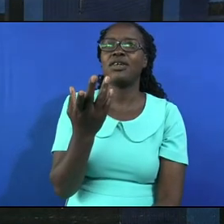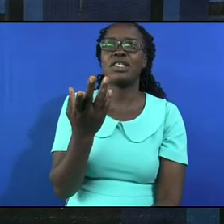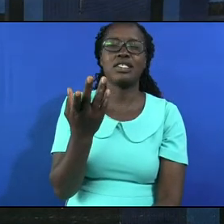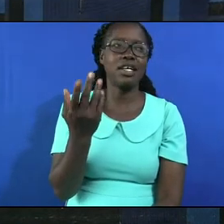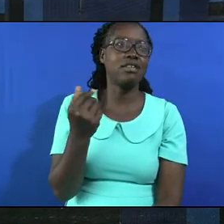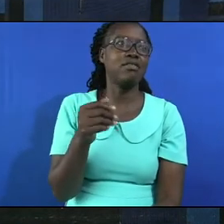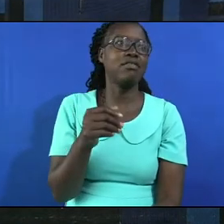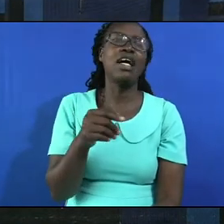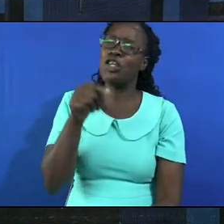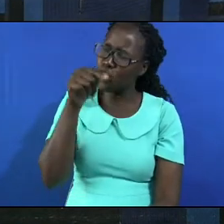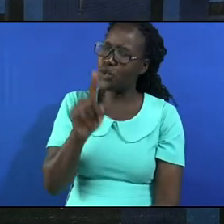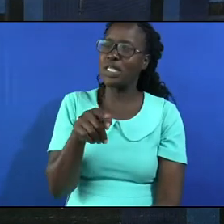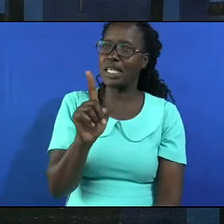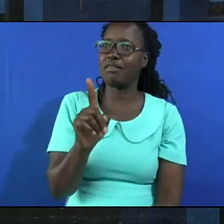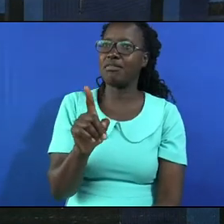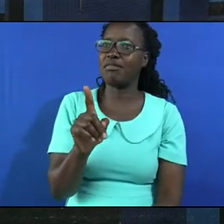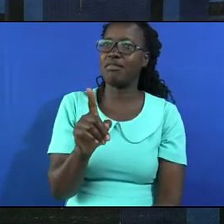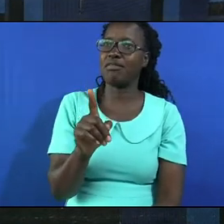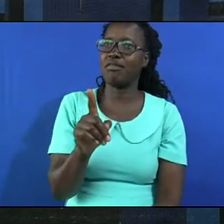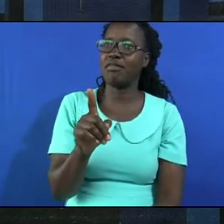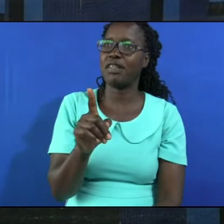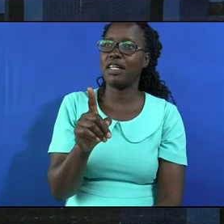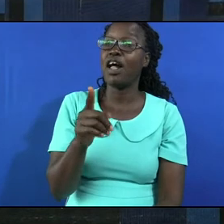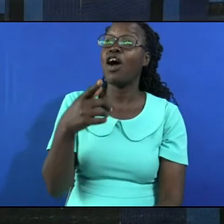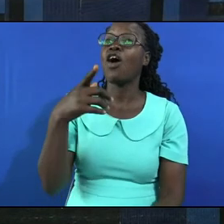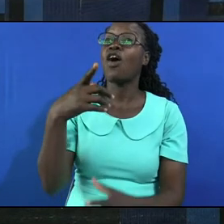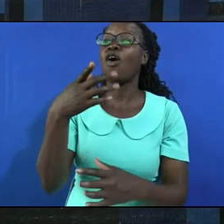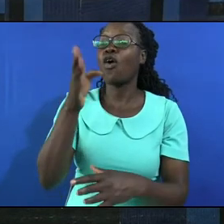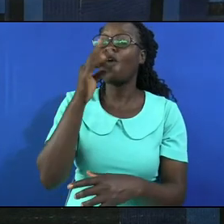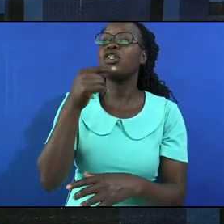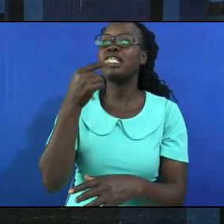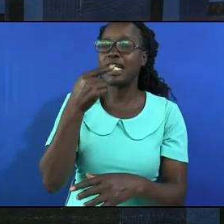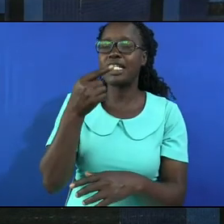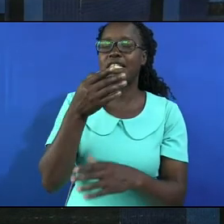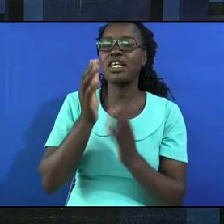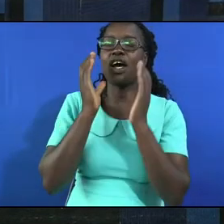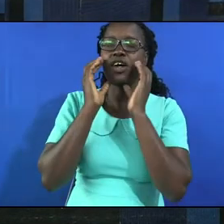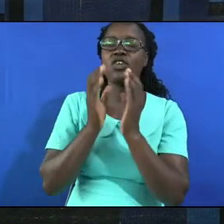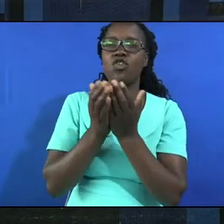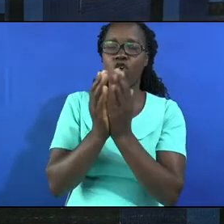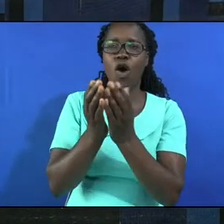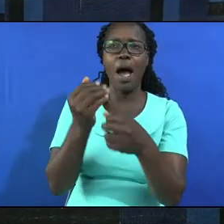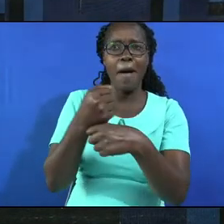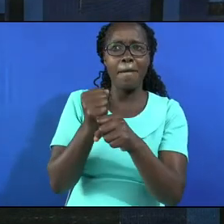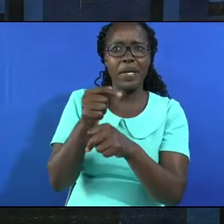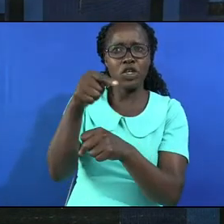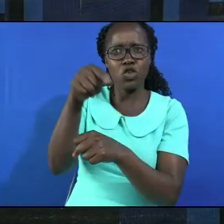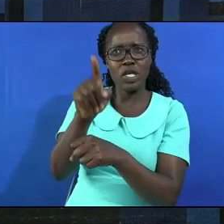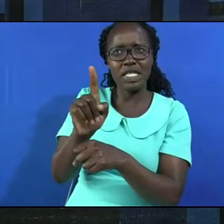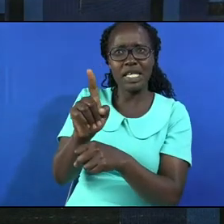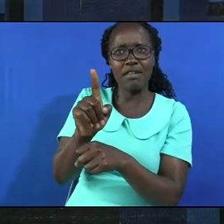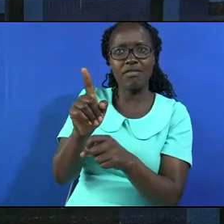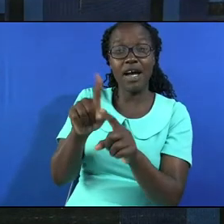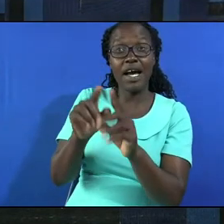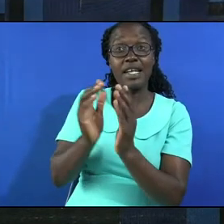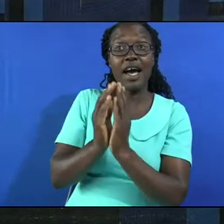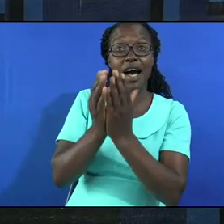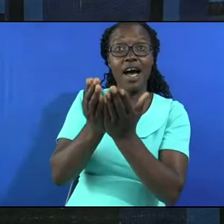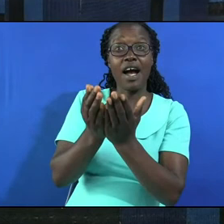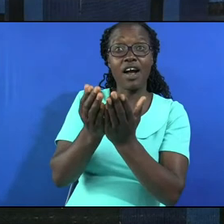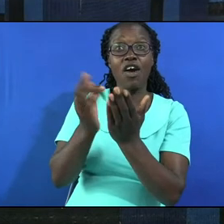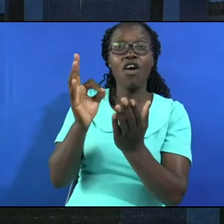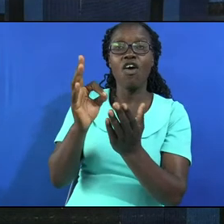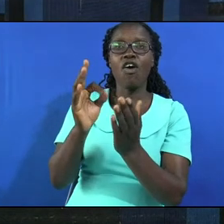make yourself. God tells Noah, make yourself an ark